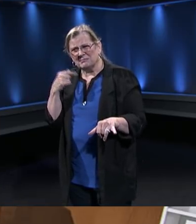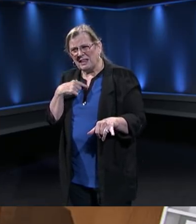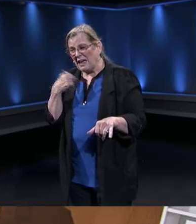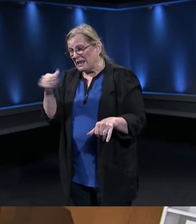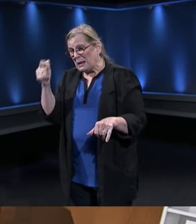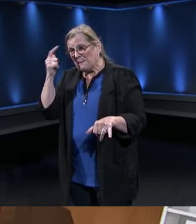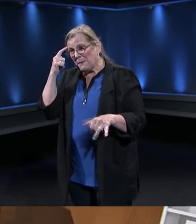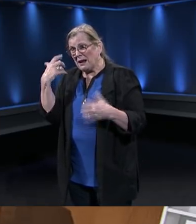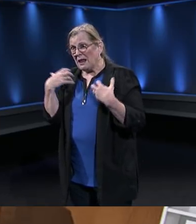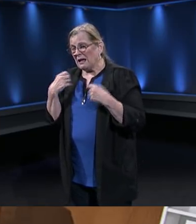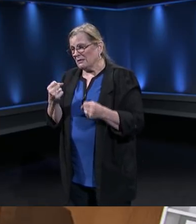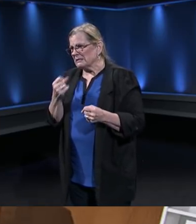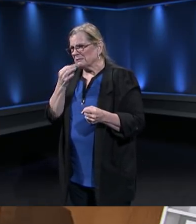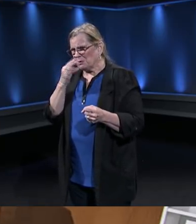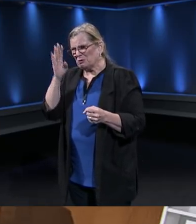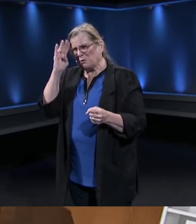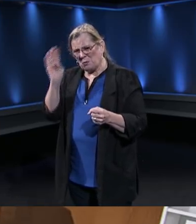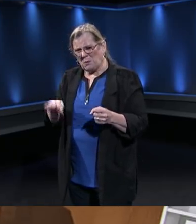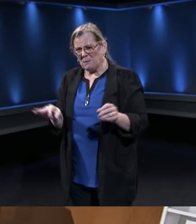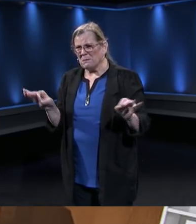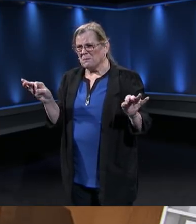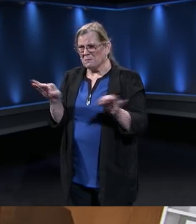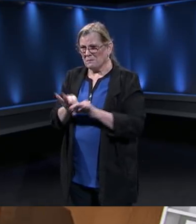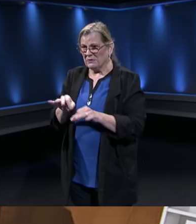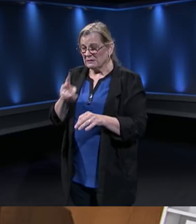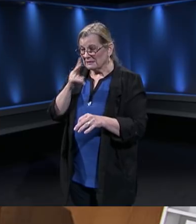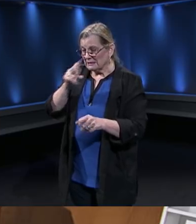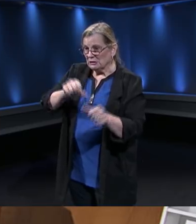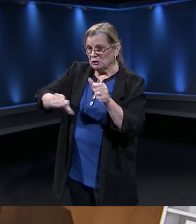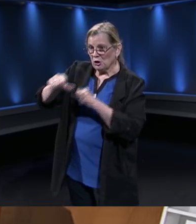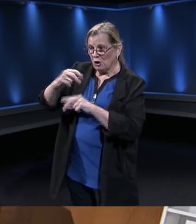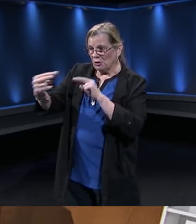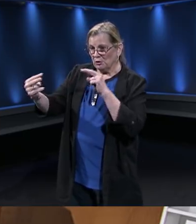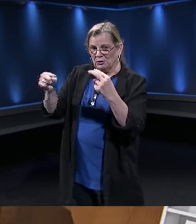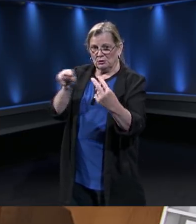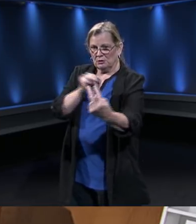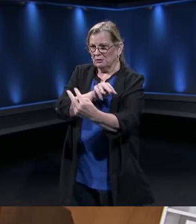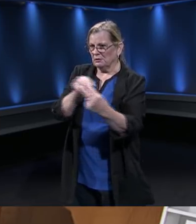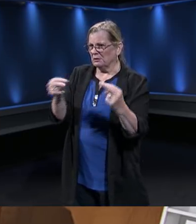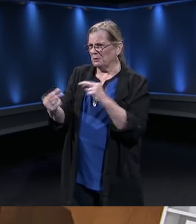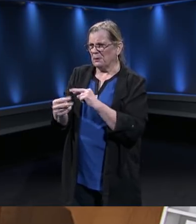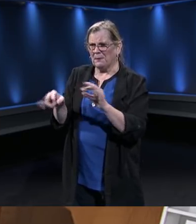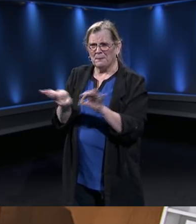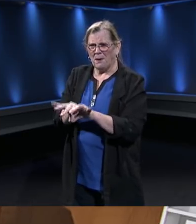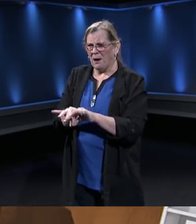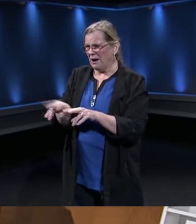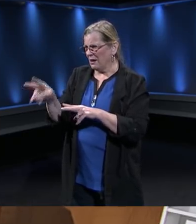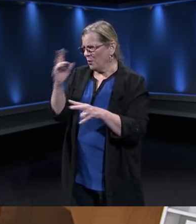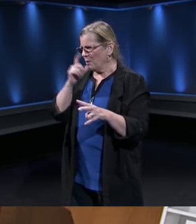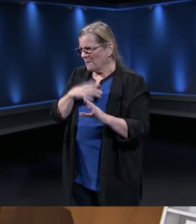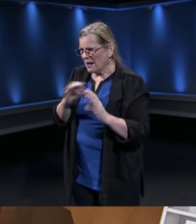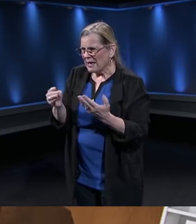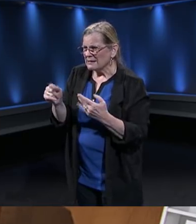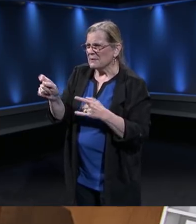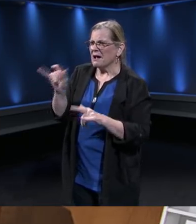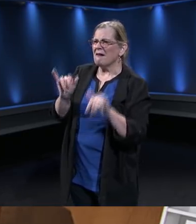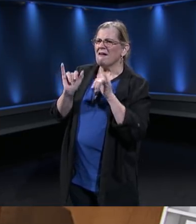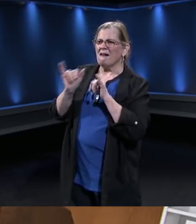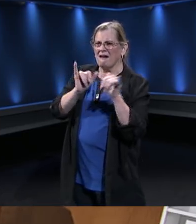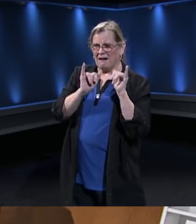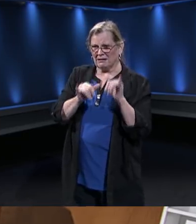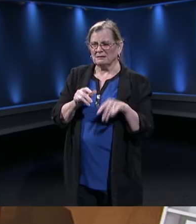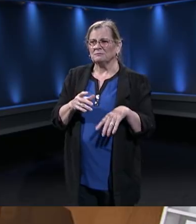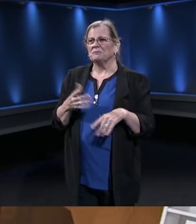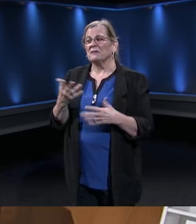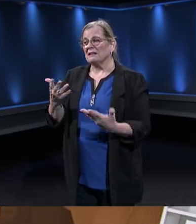for the students to see each other's faces for their social emotional health. They want to see each other. They want to interact with each other. So